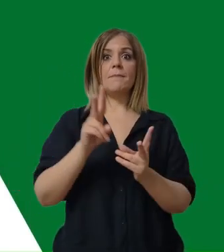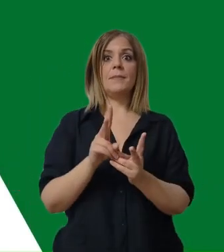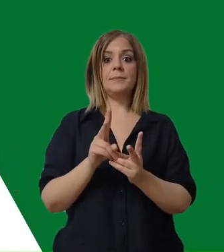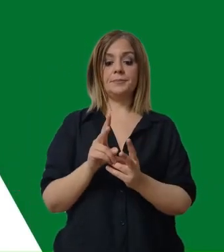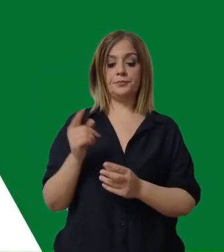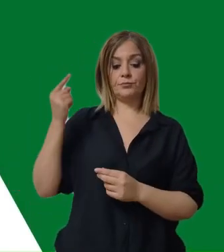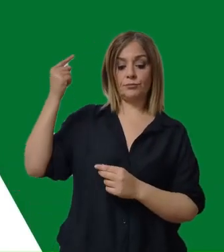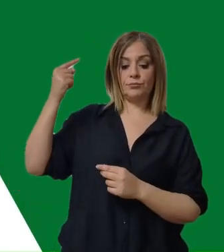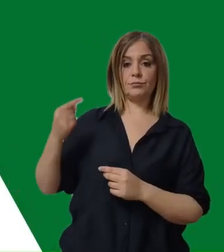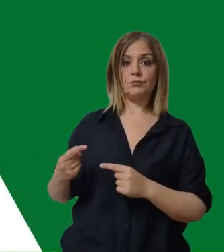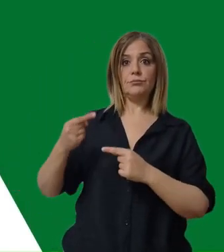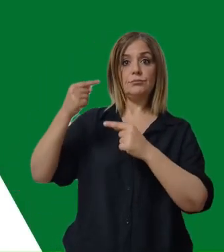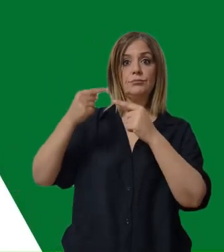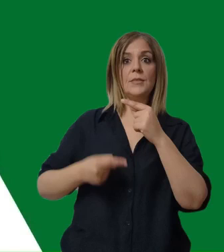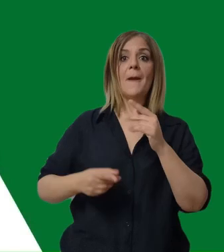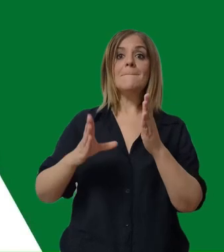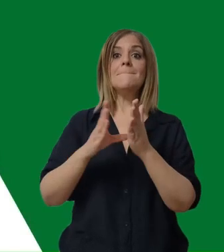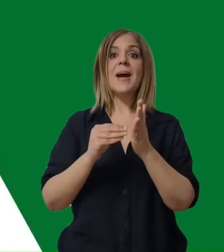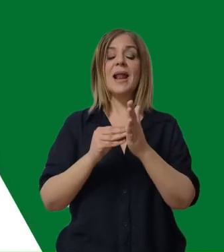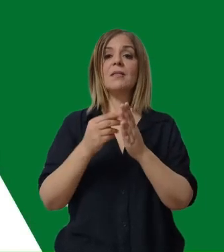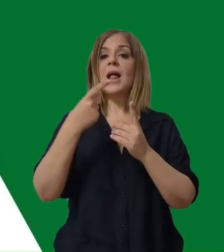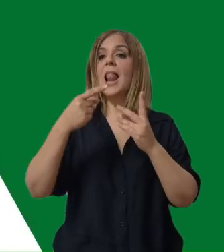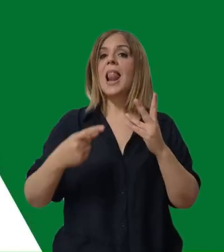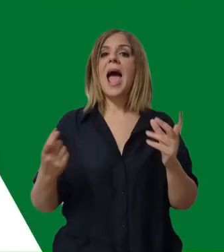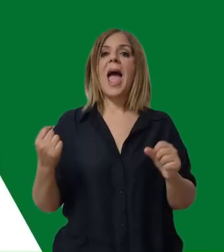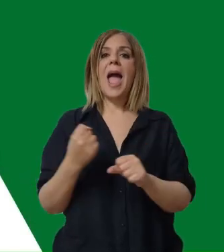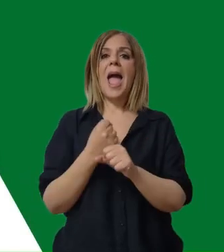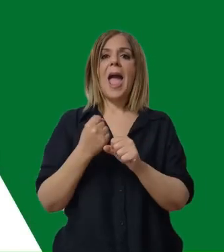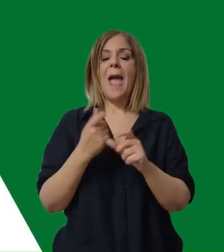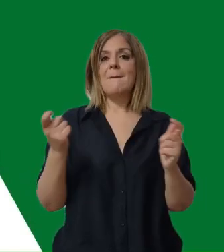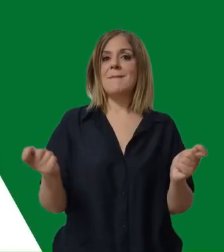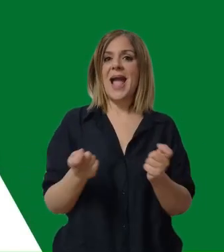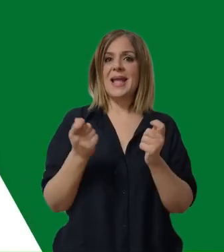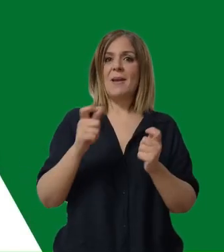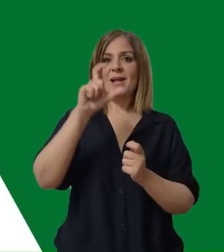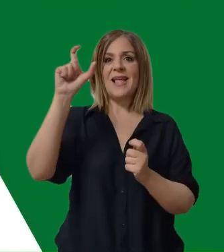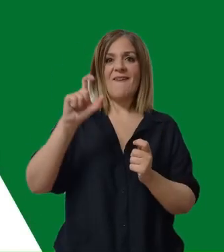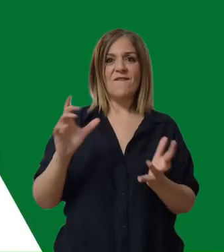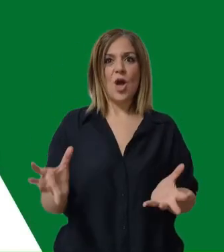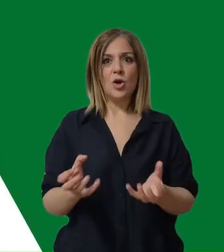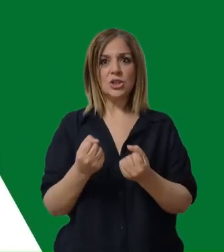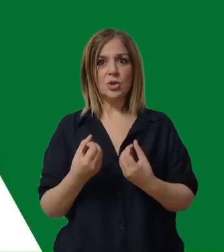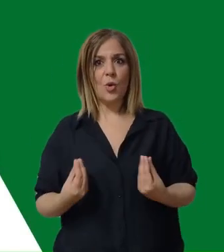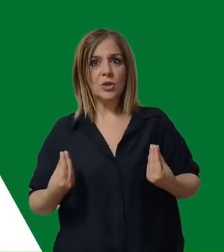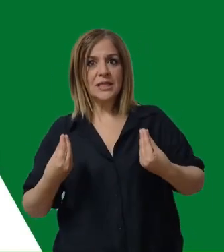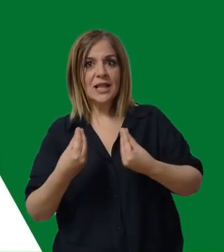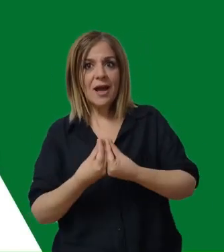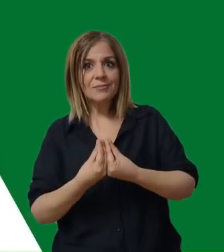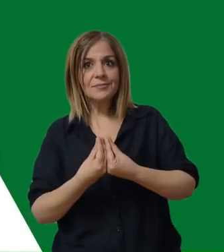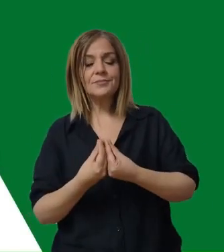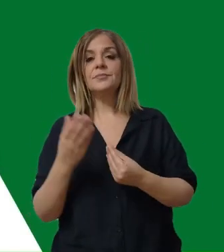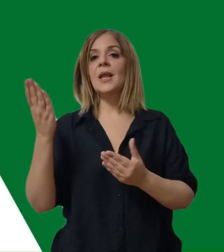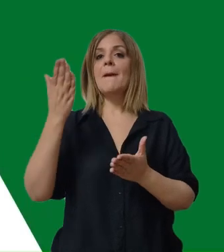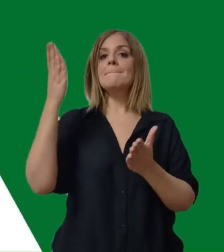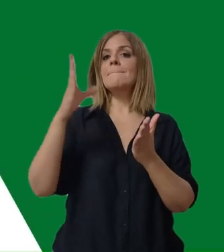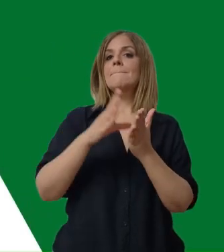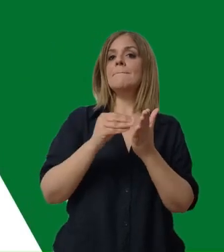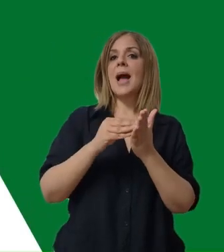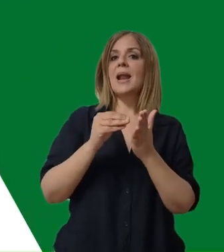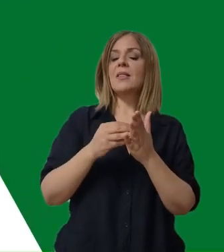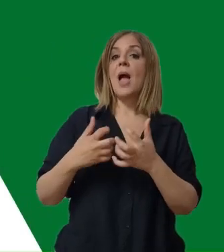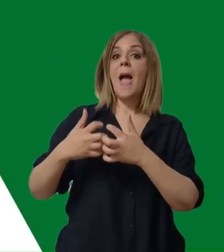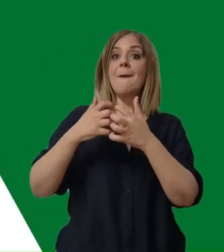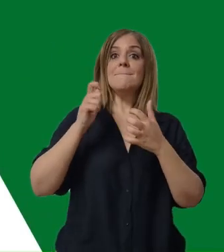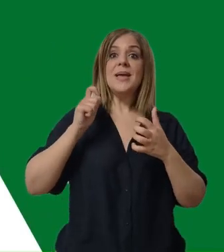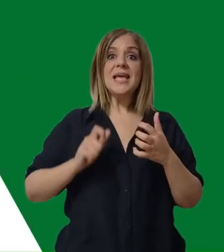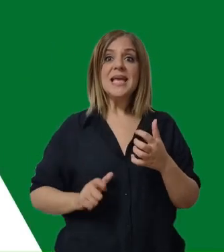listed some examples in different professions that sustainability can have an impact. For example, in